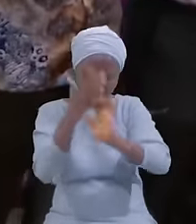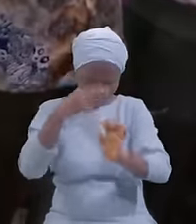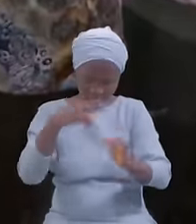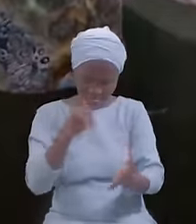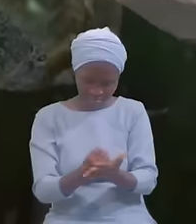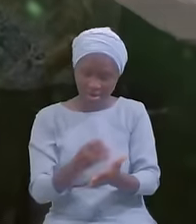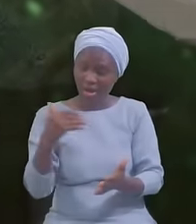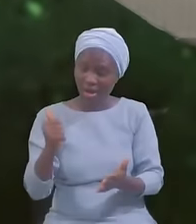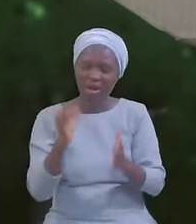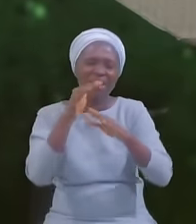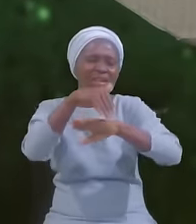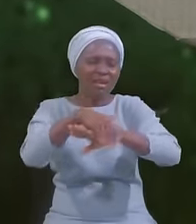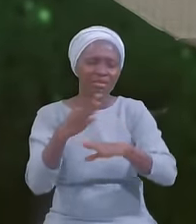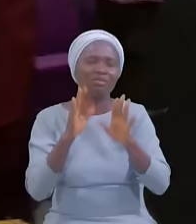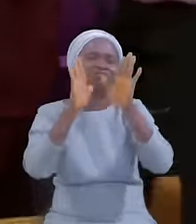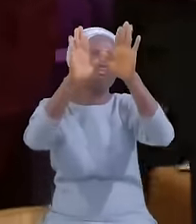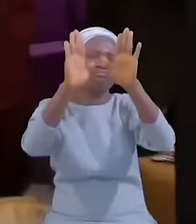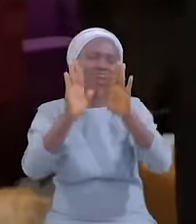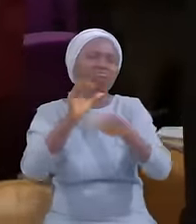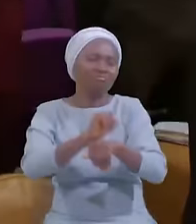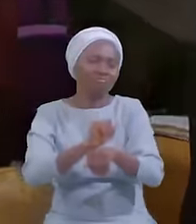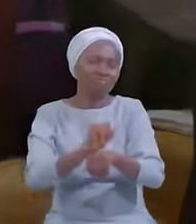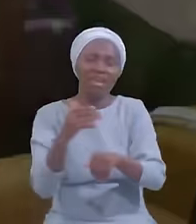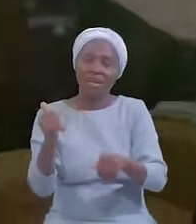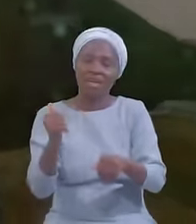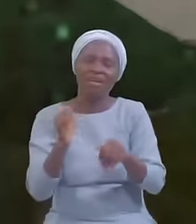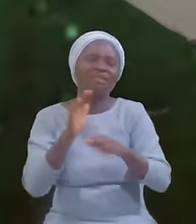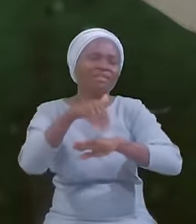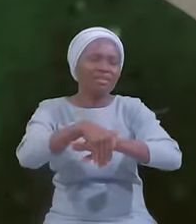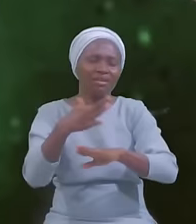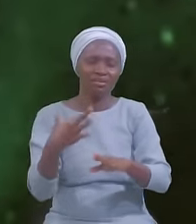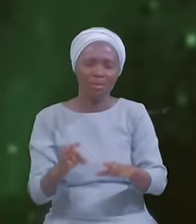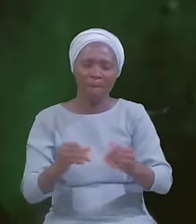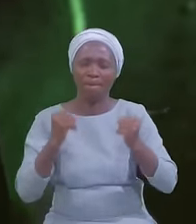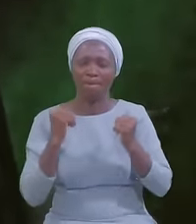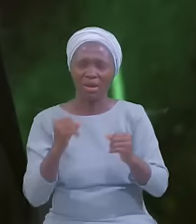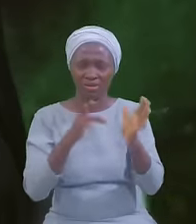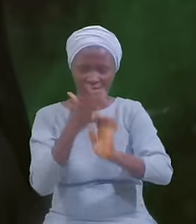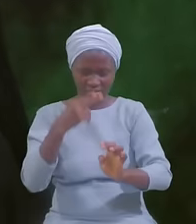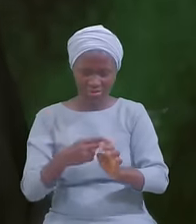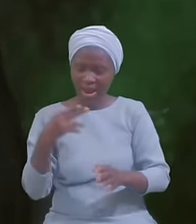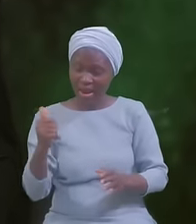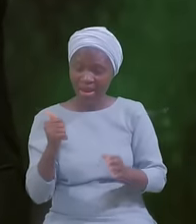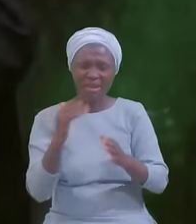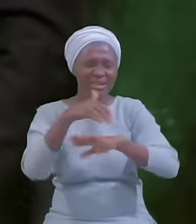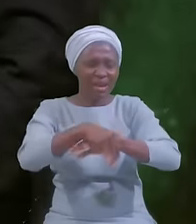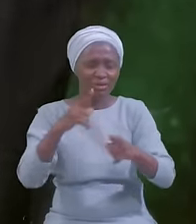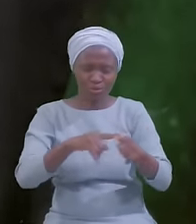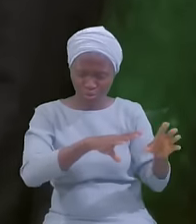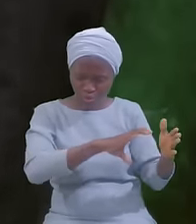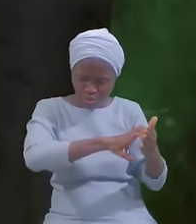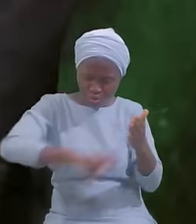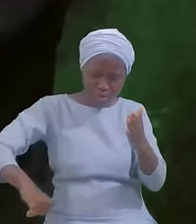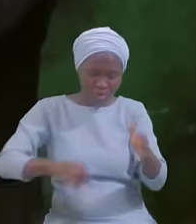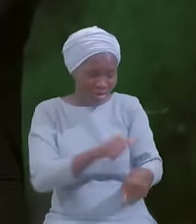A night of miracle, a night of power, a night to move mountains